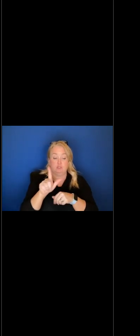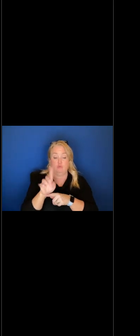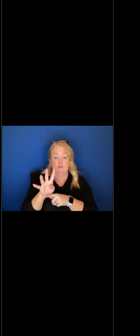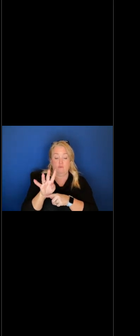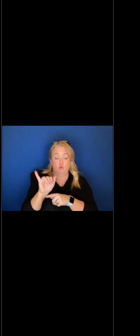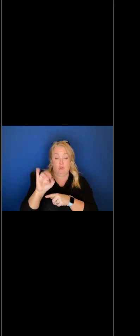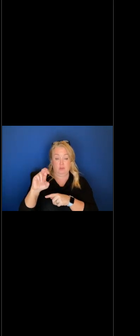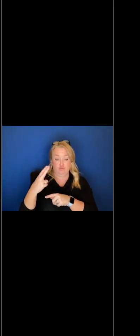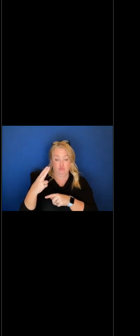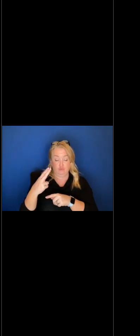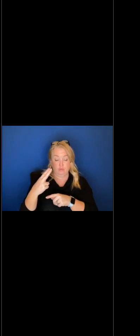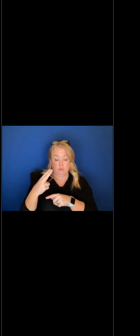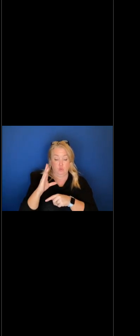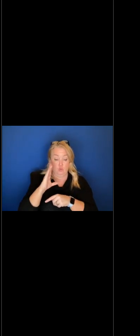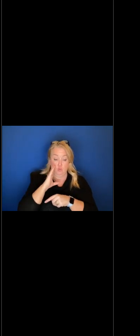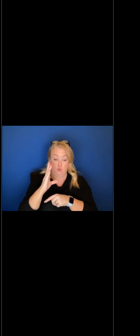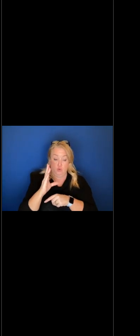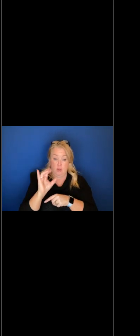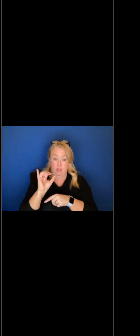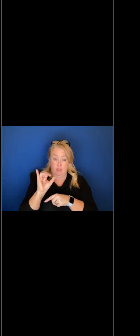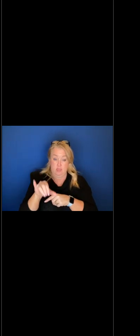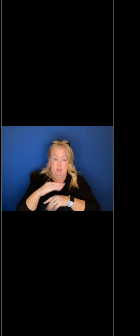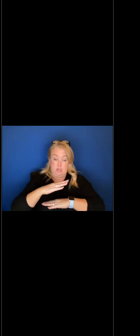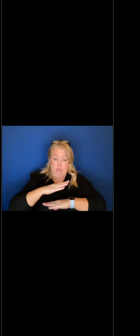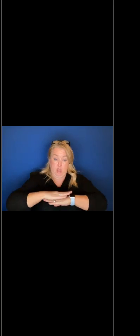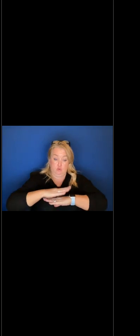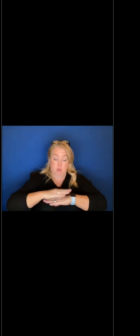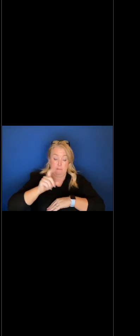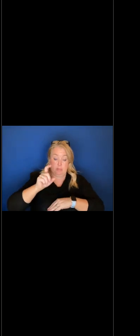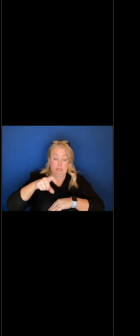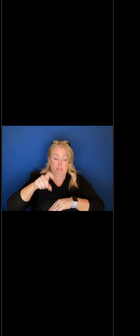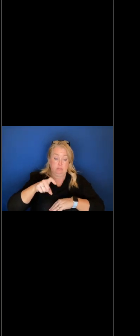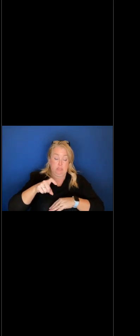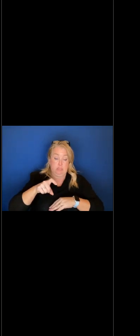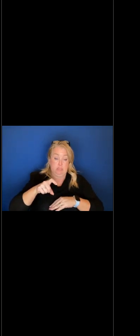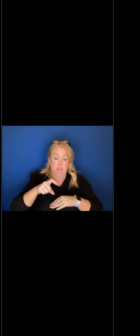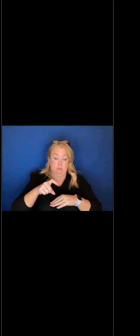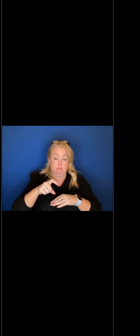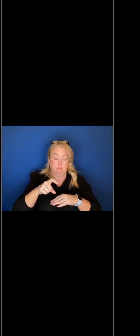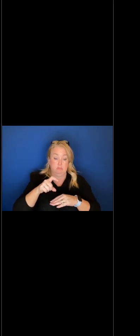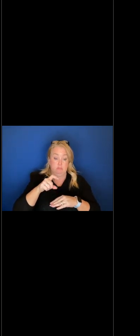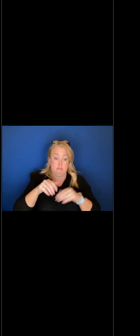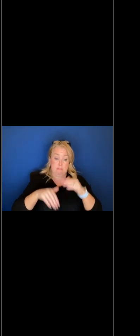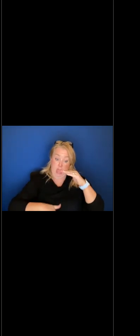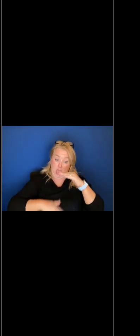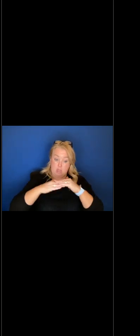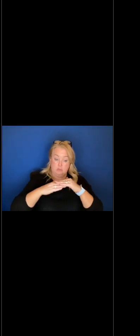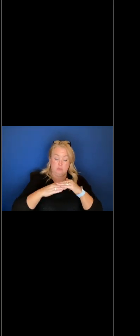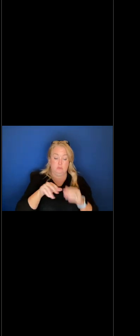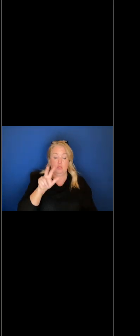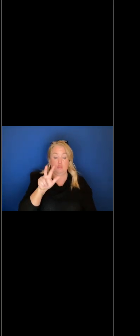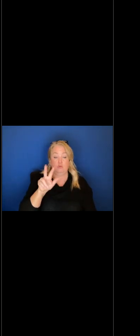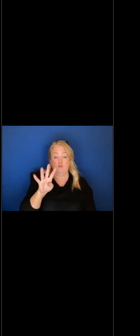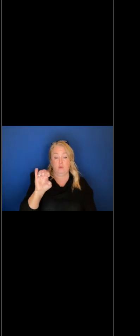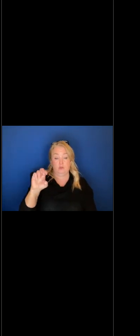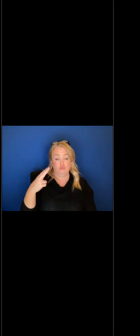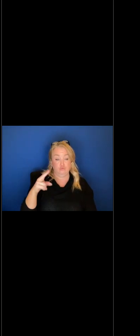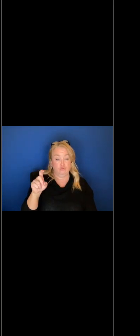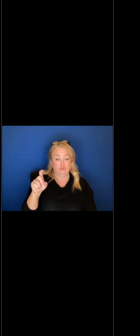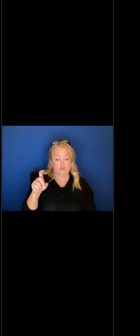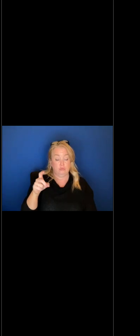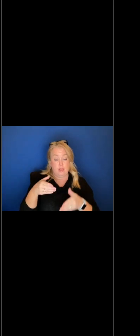inches, wouldn't then the counter need to be a maximum of 34 inches